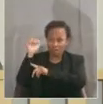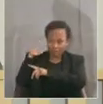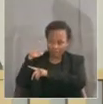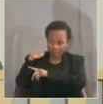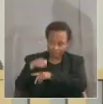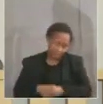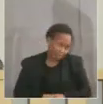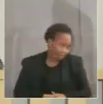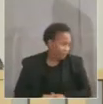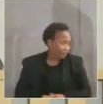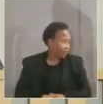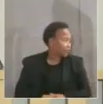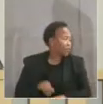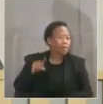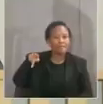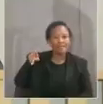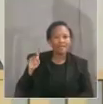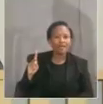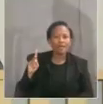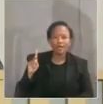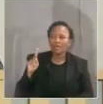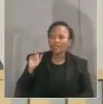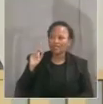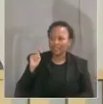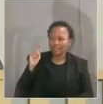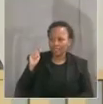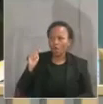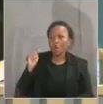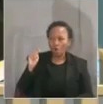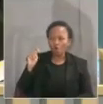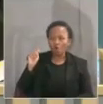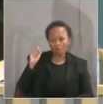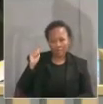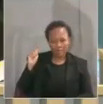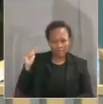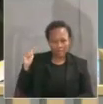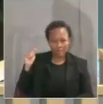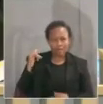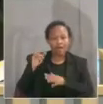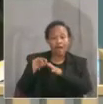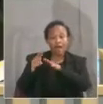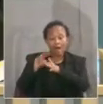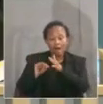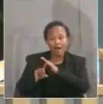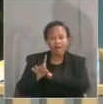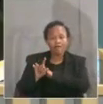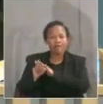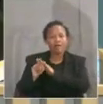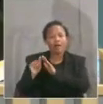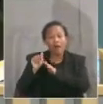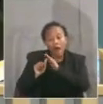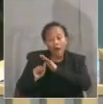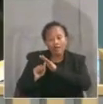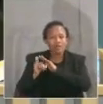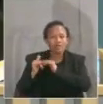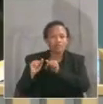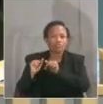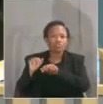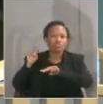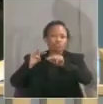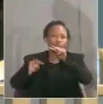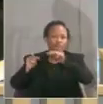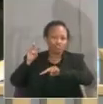entail? PKTT operates primarily in KwaZulu-Natal under my supervision. What does that supervision